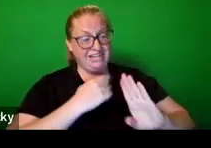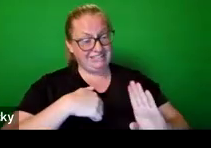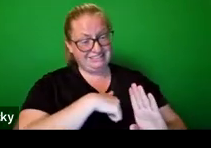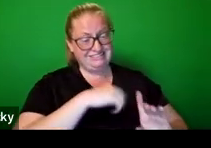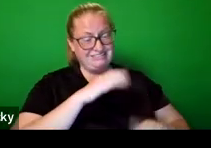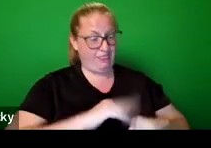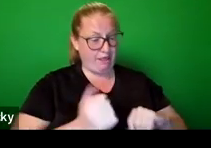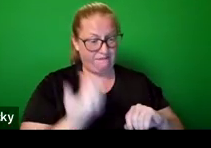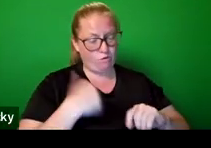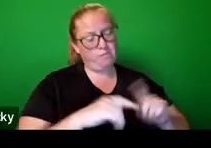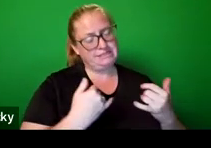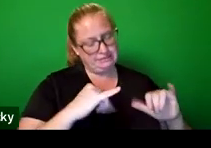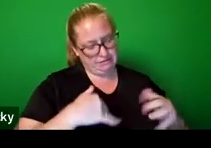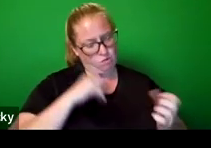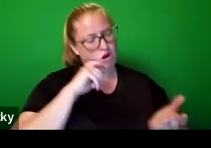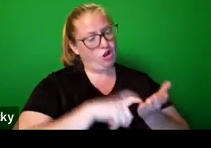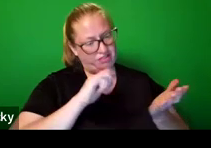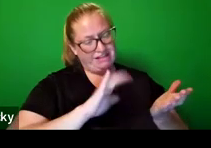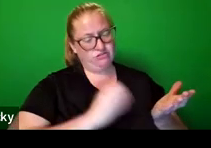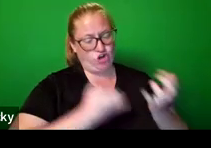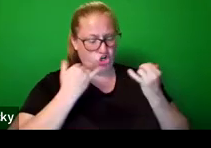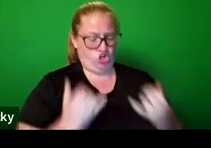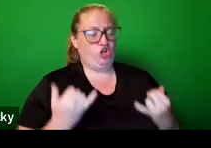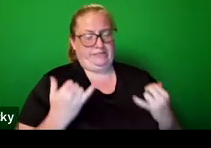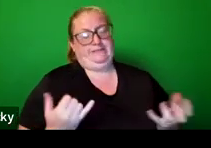just acknowledge that that's our current reality.